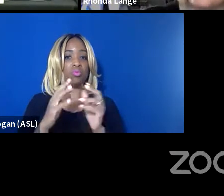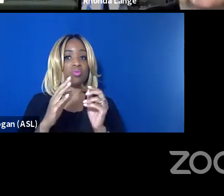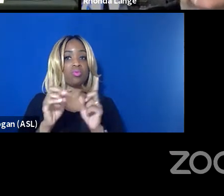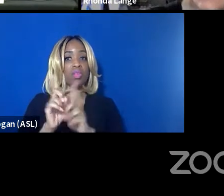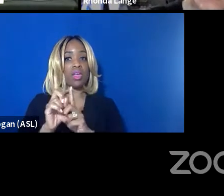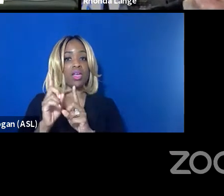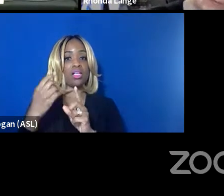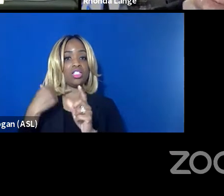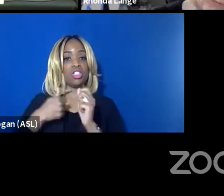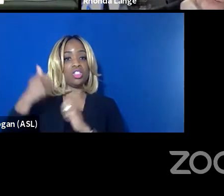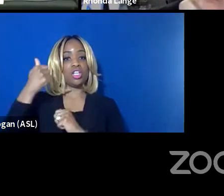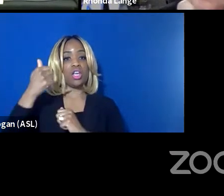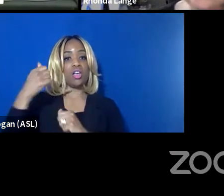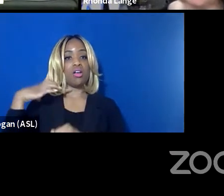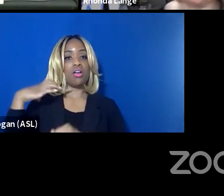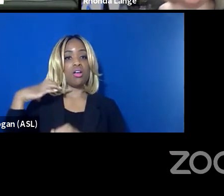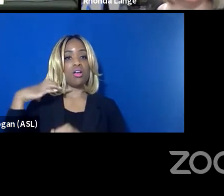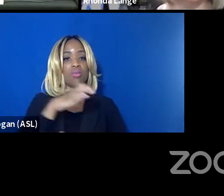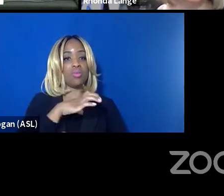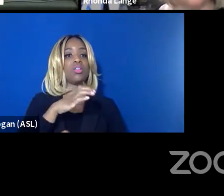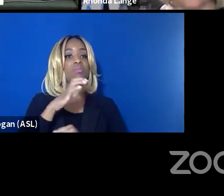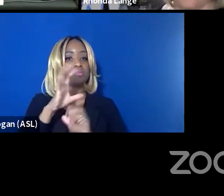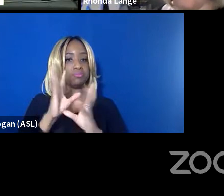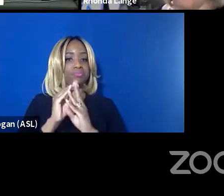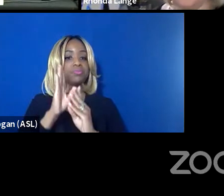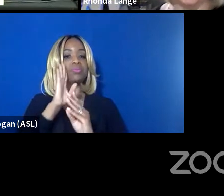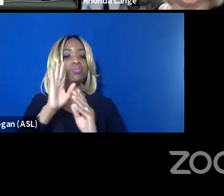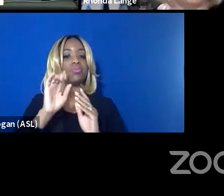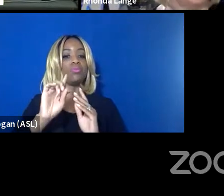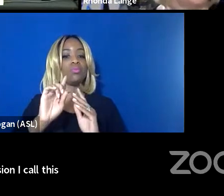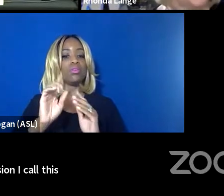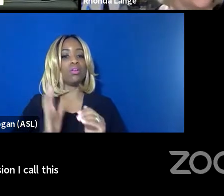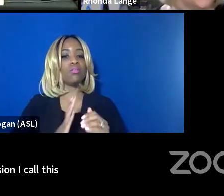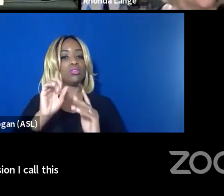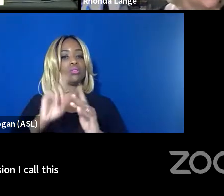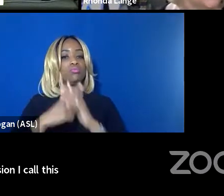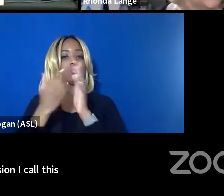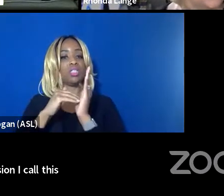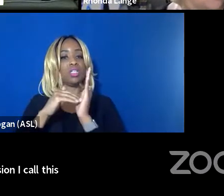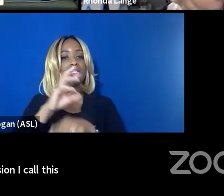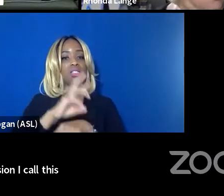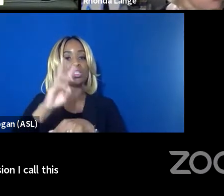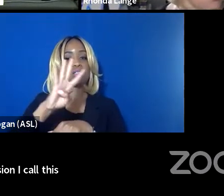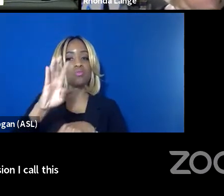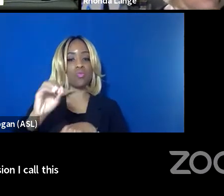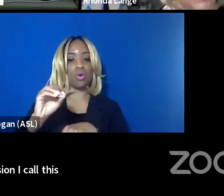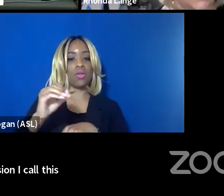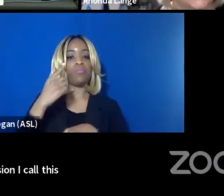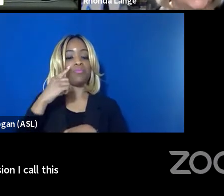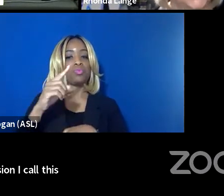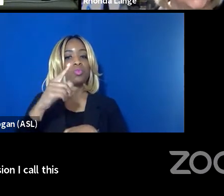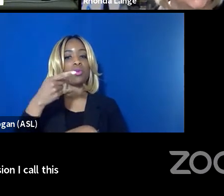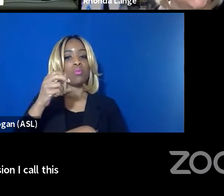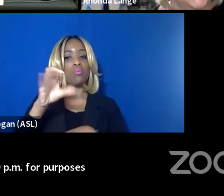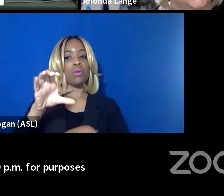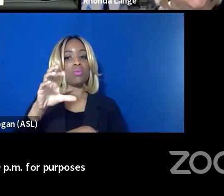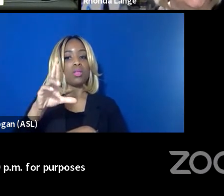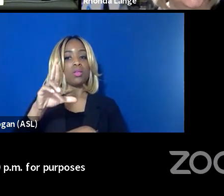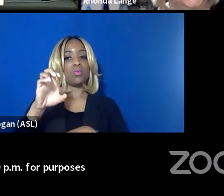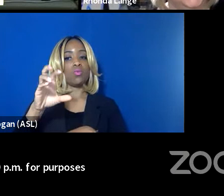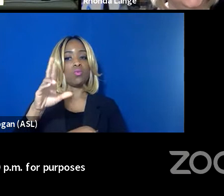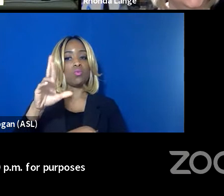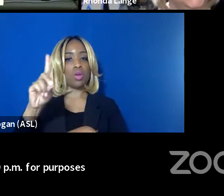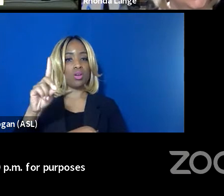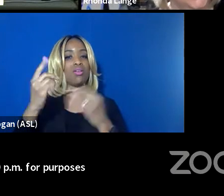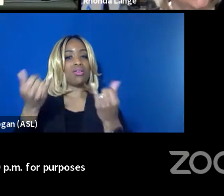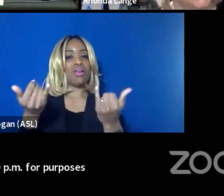As chair of the commission, I call this meeting back to order at 6:40 p.m. for purposes of the public record. I will now